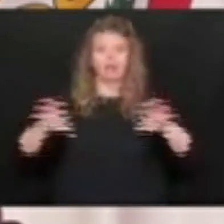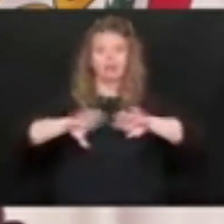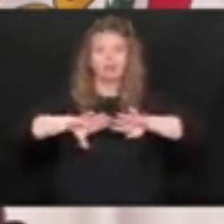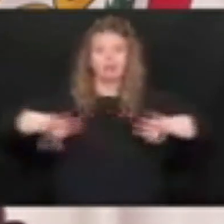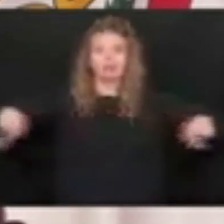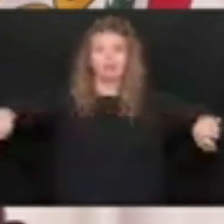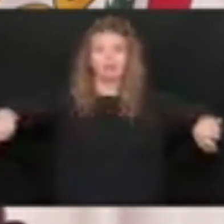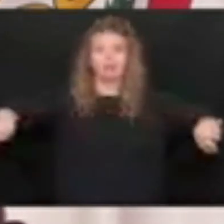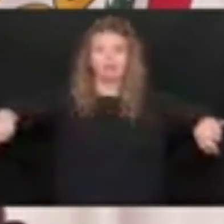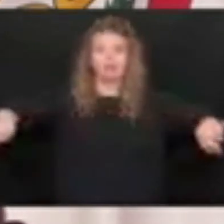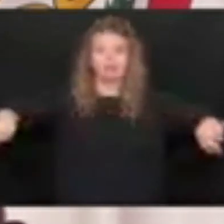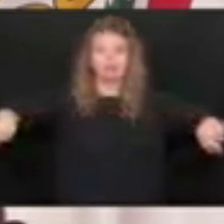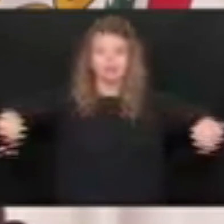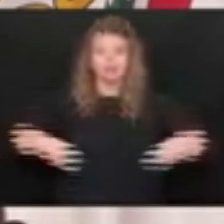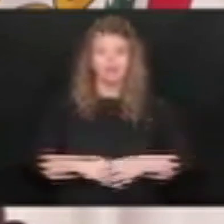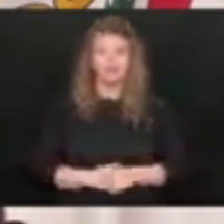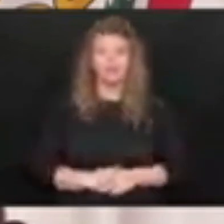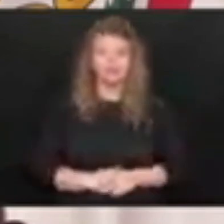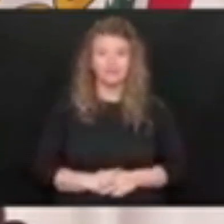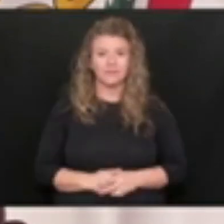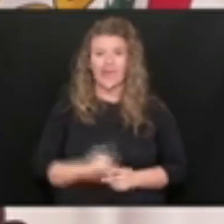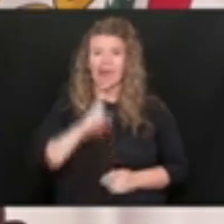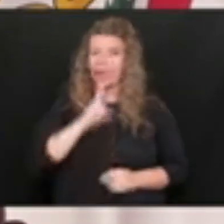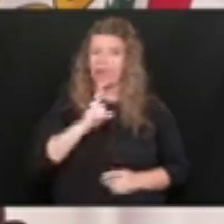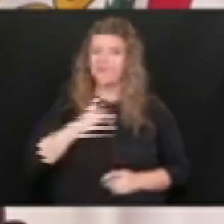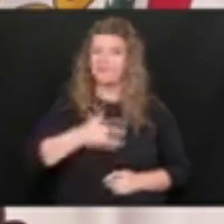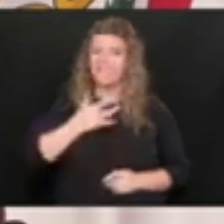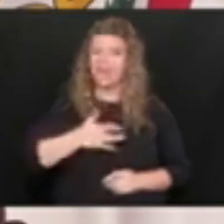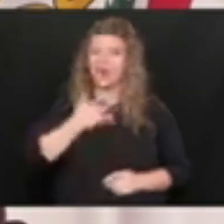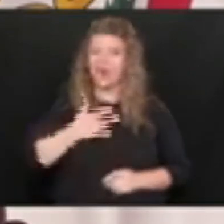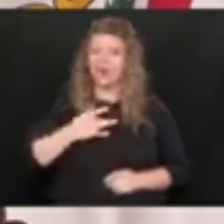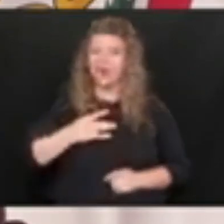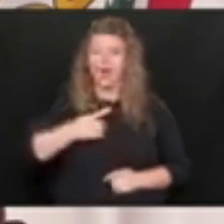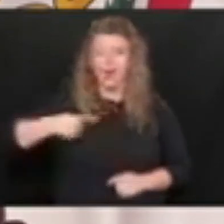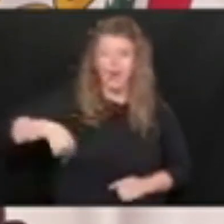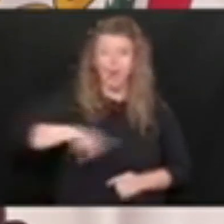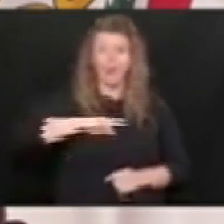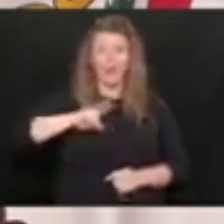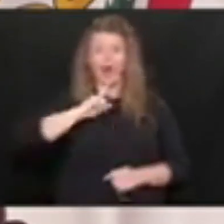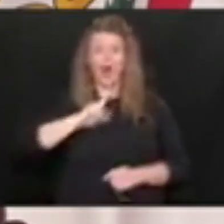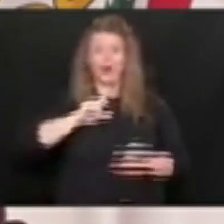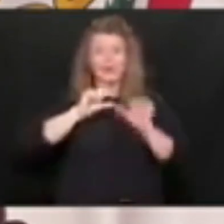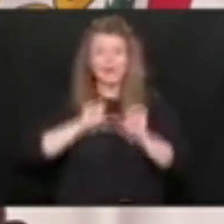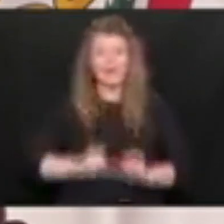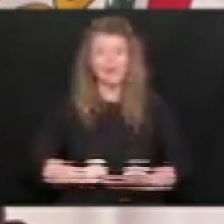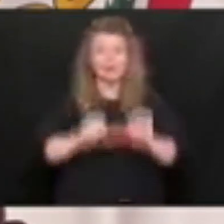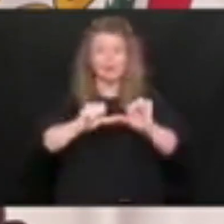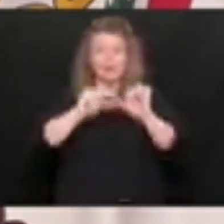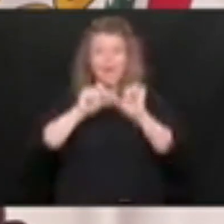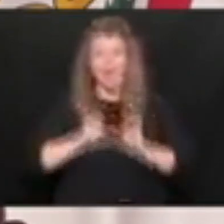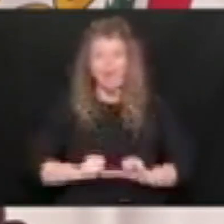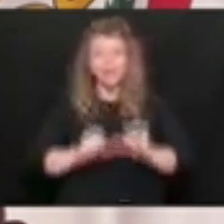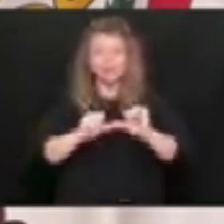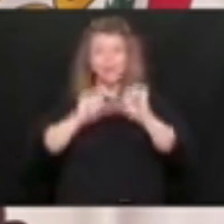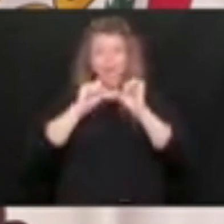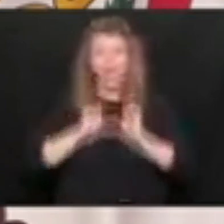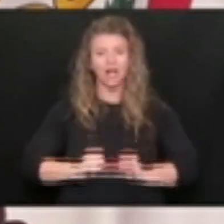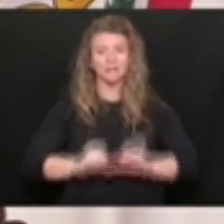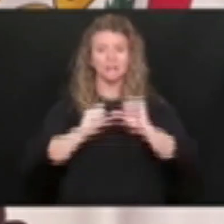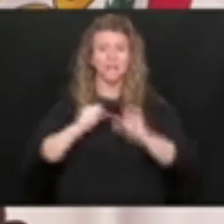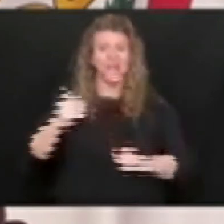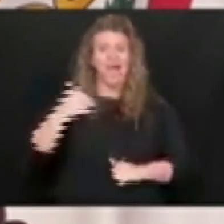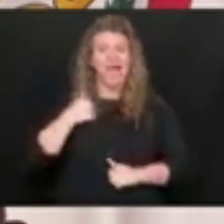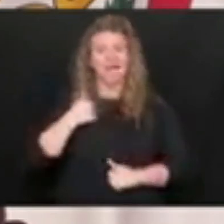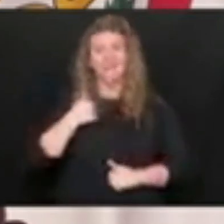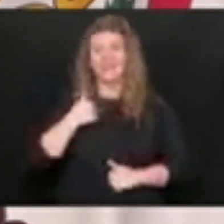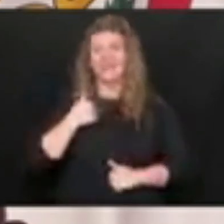I think that absolutely we are constantly bombarded with the fact of,